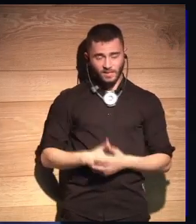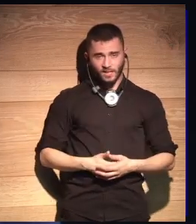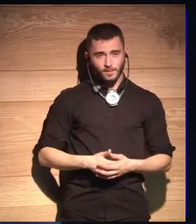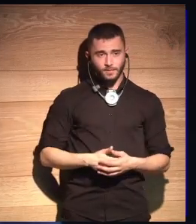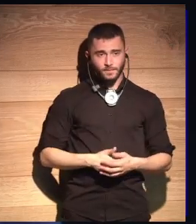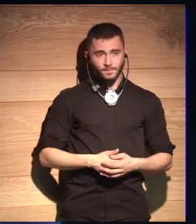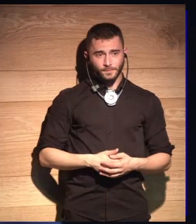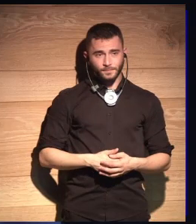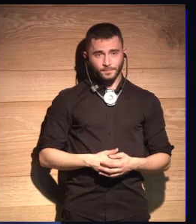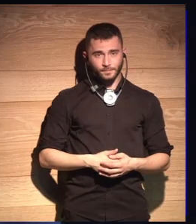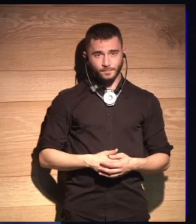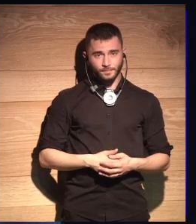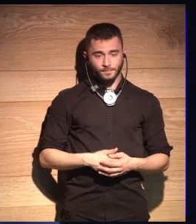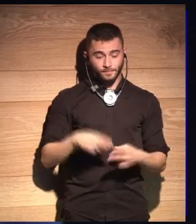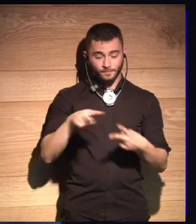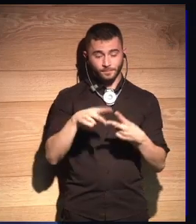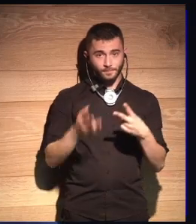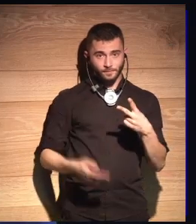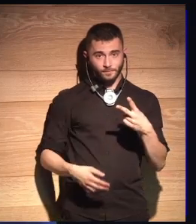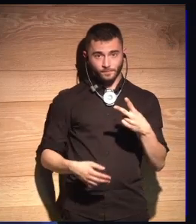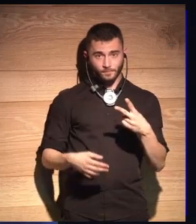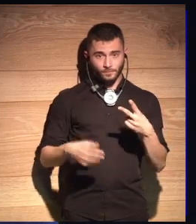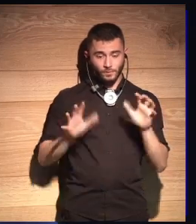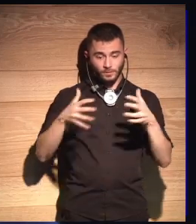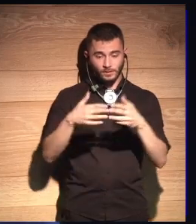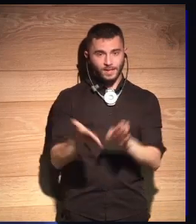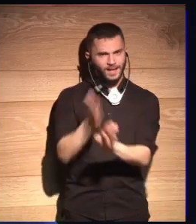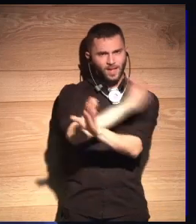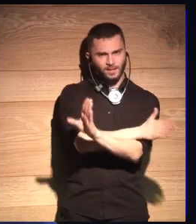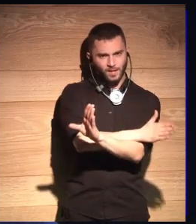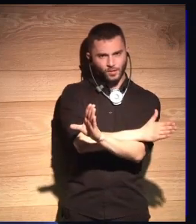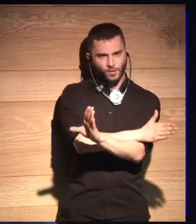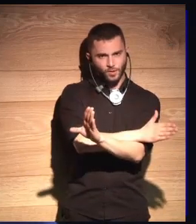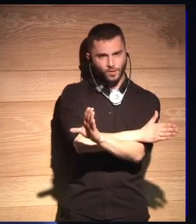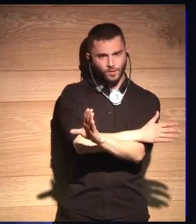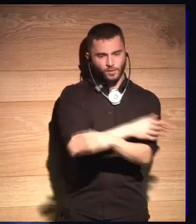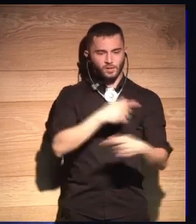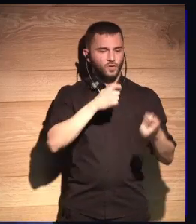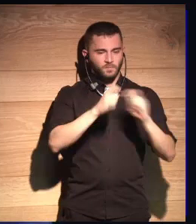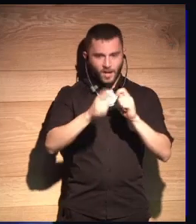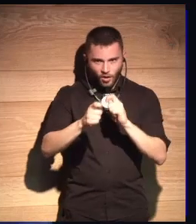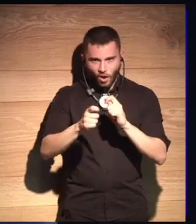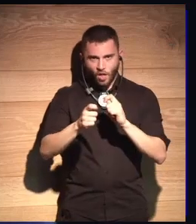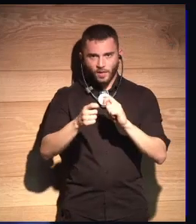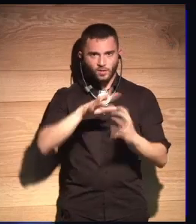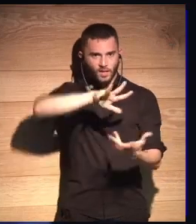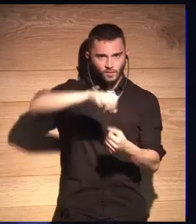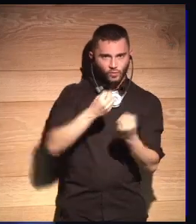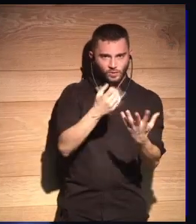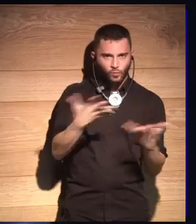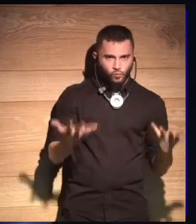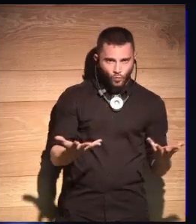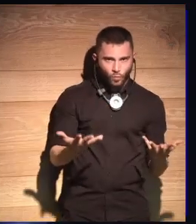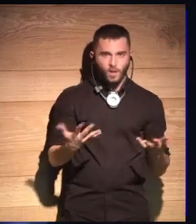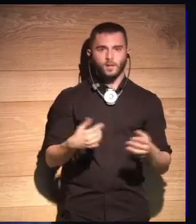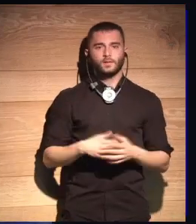predates the internet. I mean, the biases of newspapers and so on have been kind of playing with people's emotions